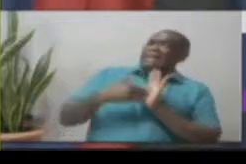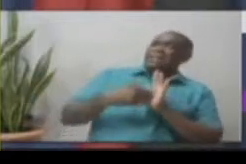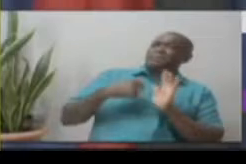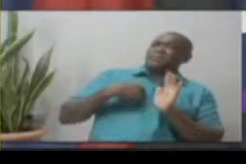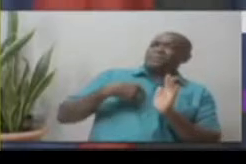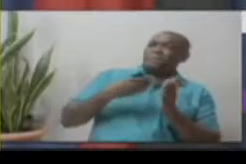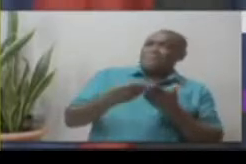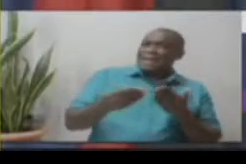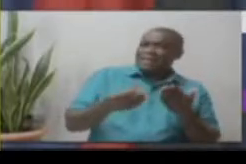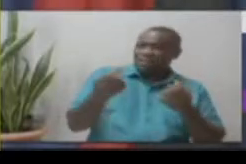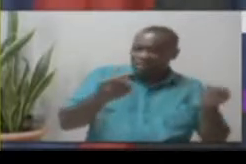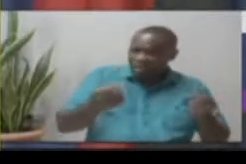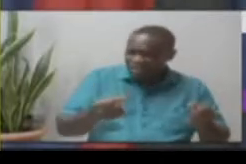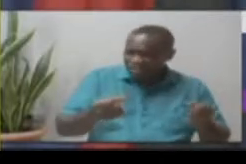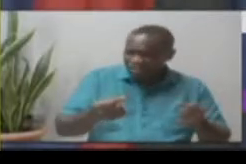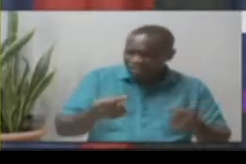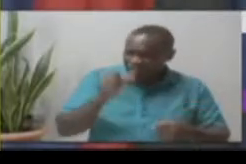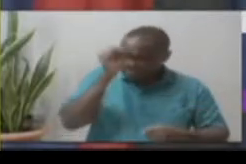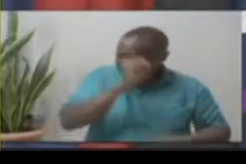You all serious?